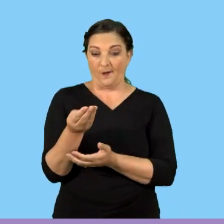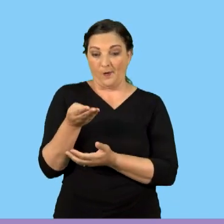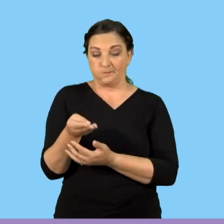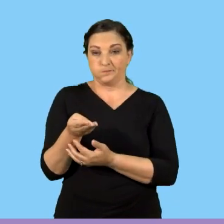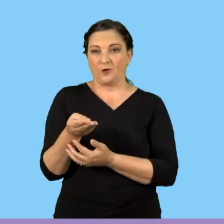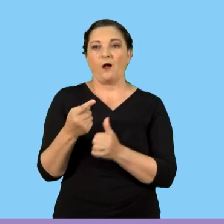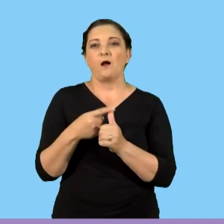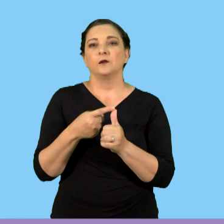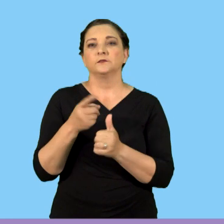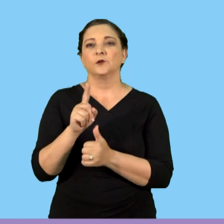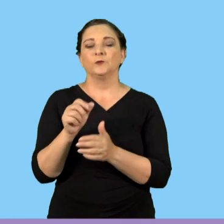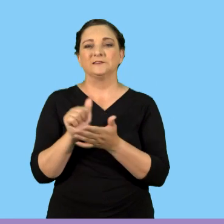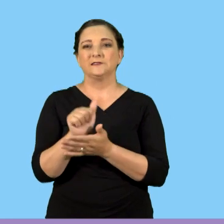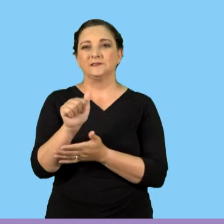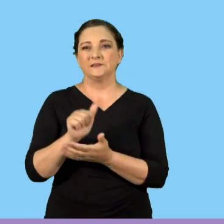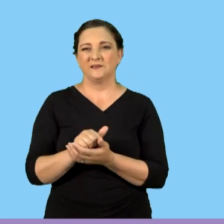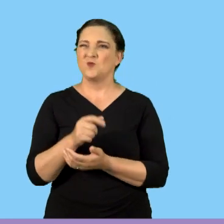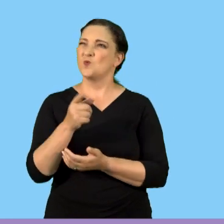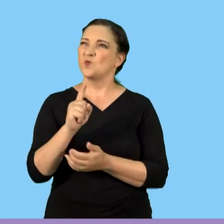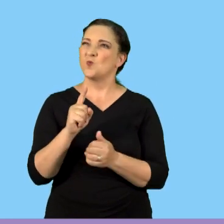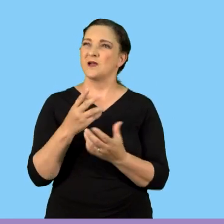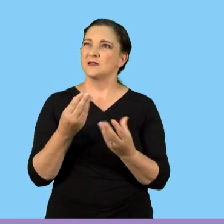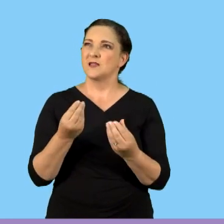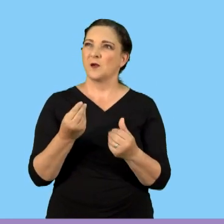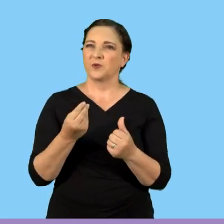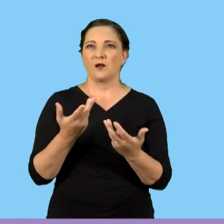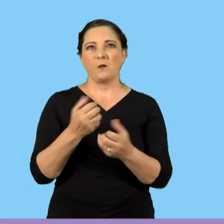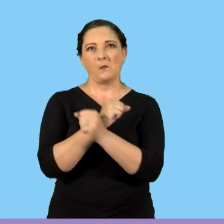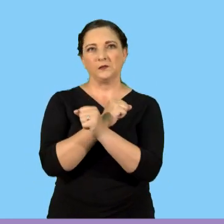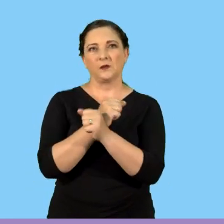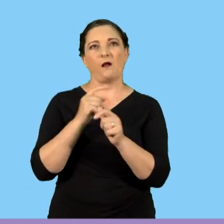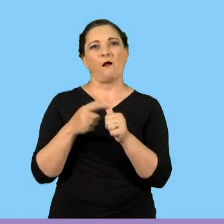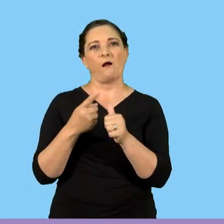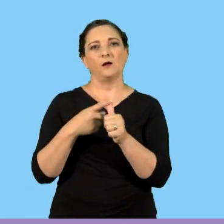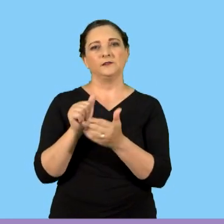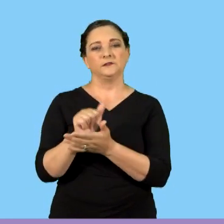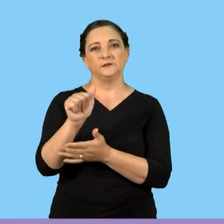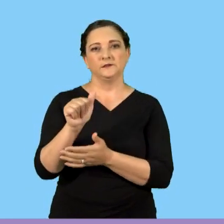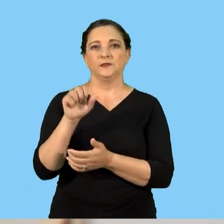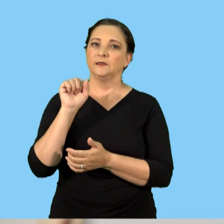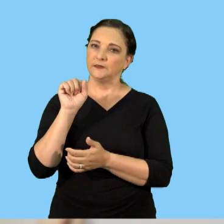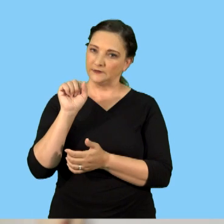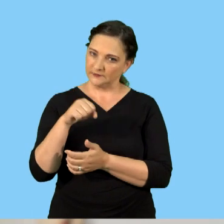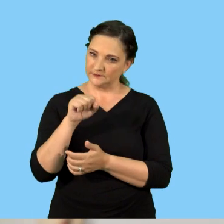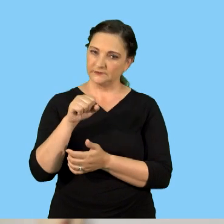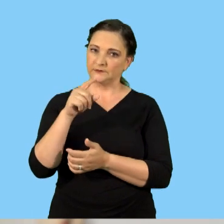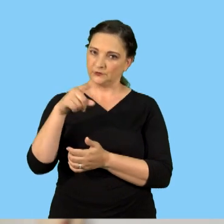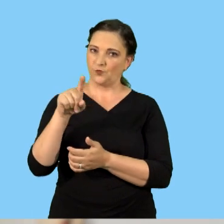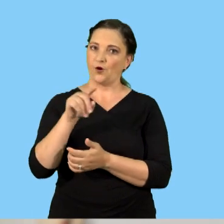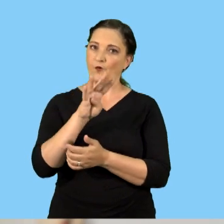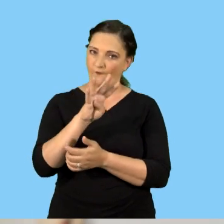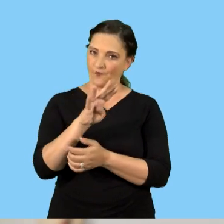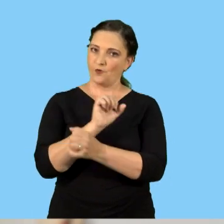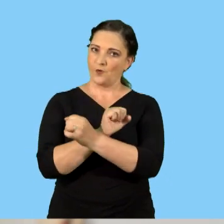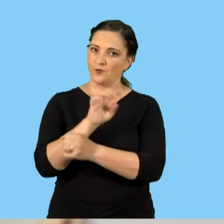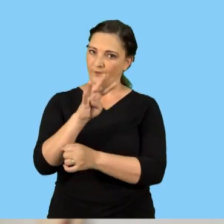result was 16. So what number do we multiply by 4 and the answer is 16? Yes, we